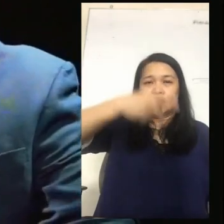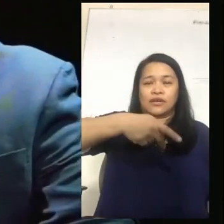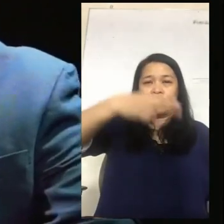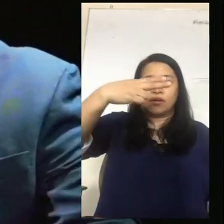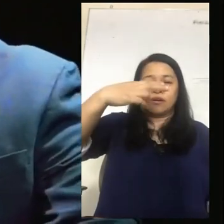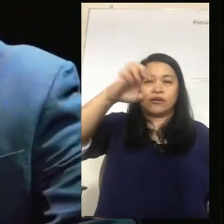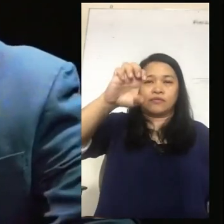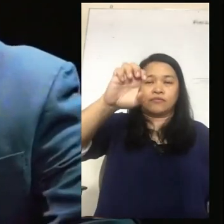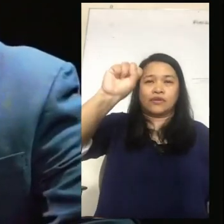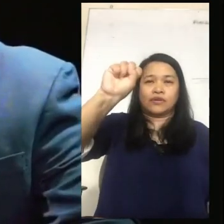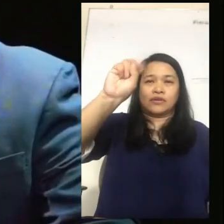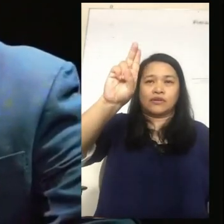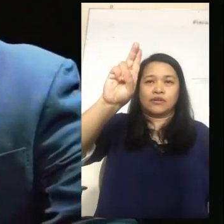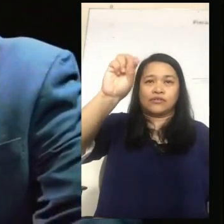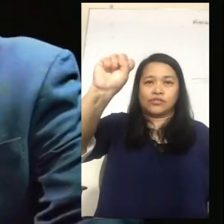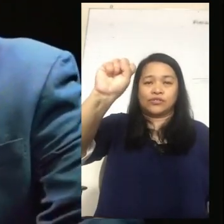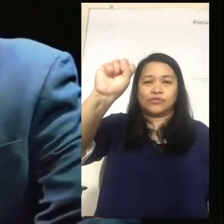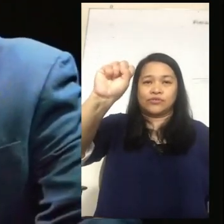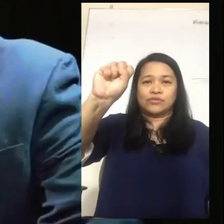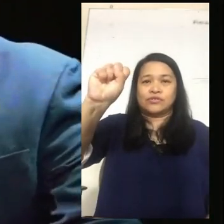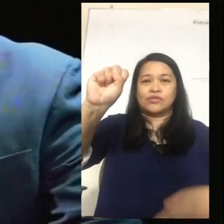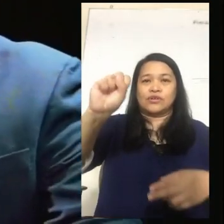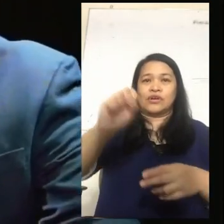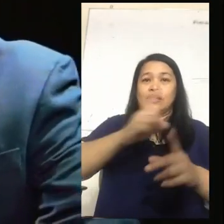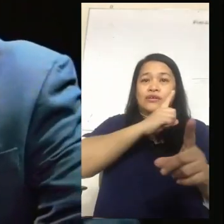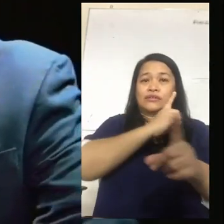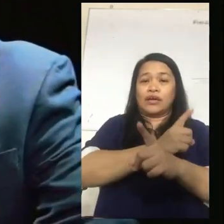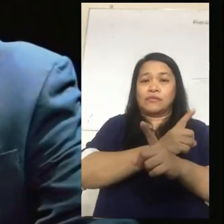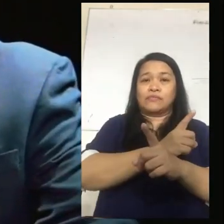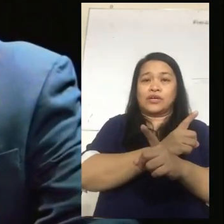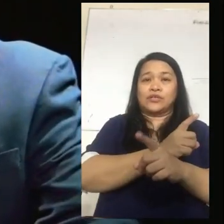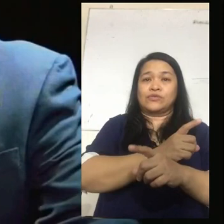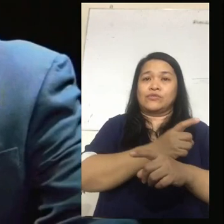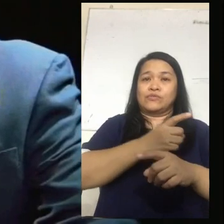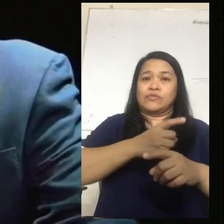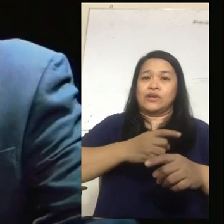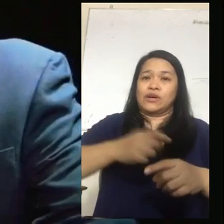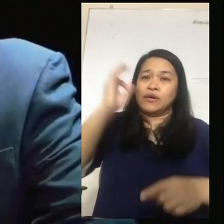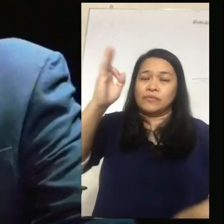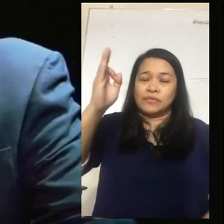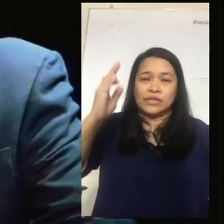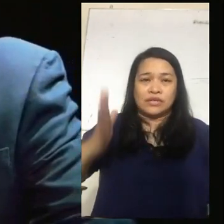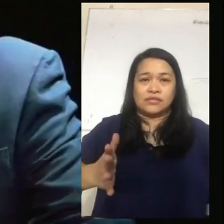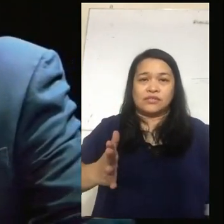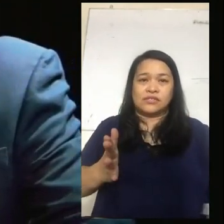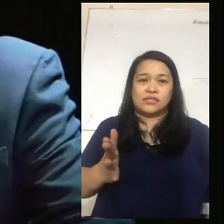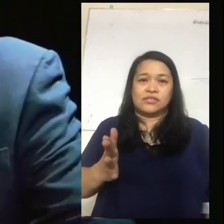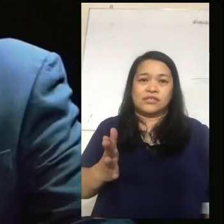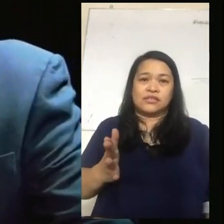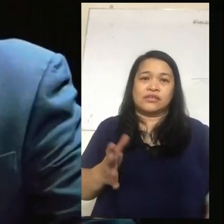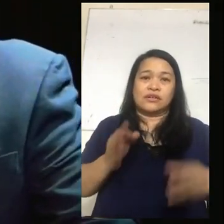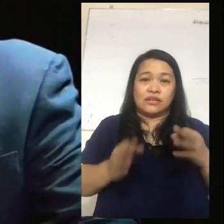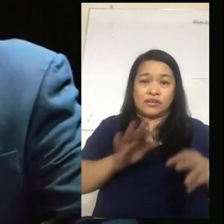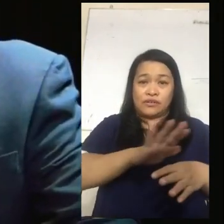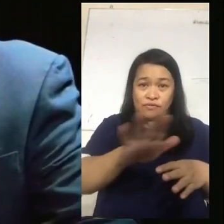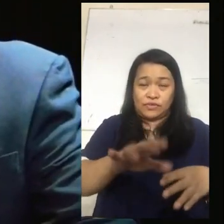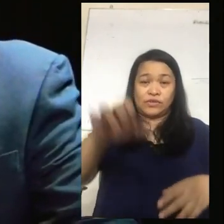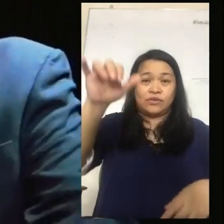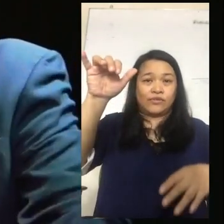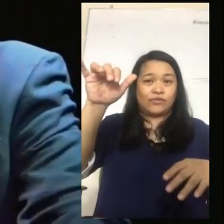They have right doctrines. They can discern false prophets. If you attend